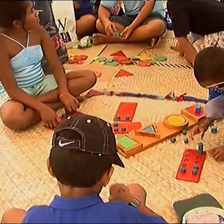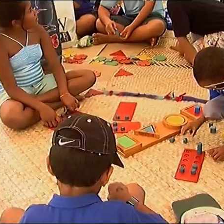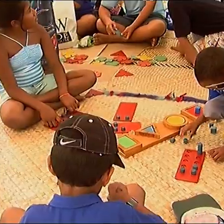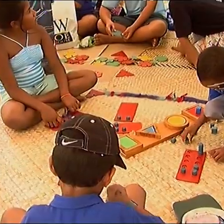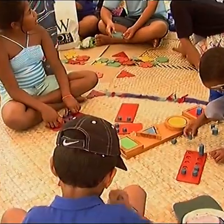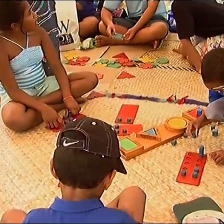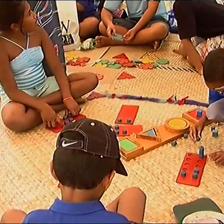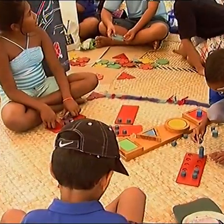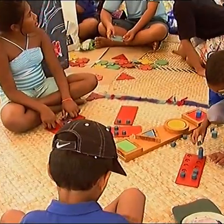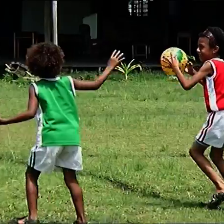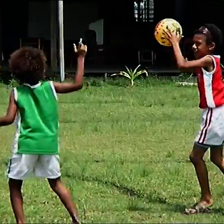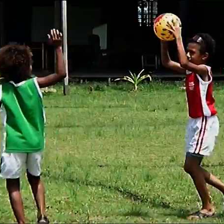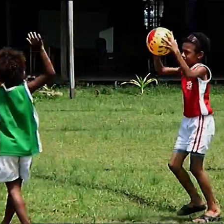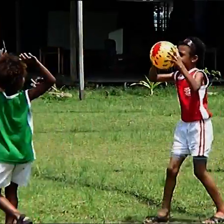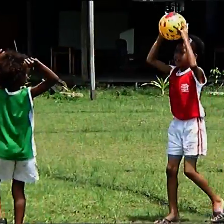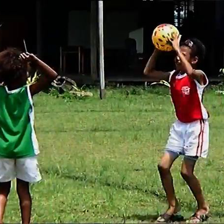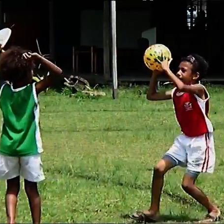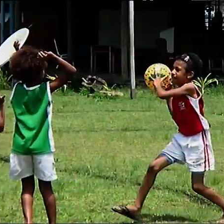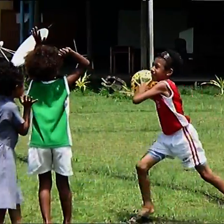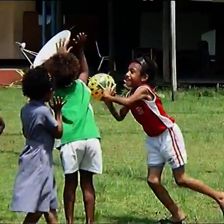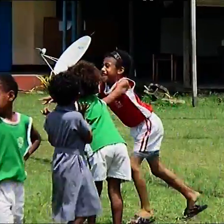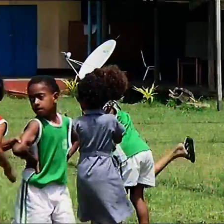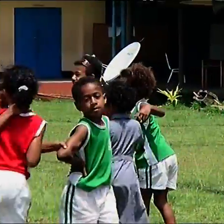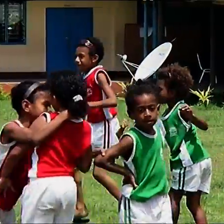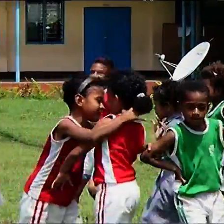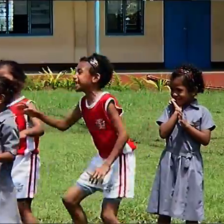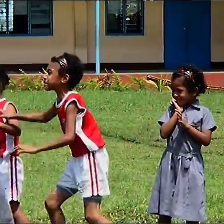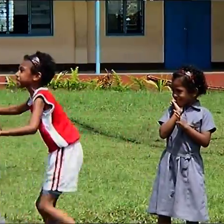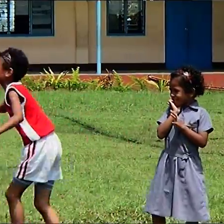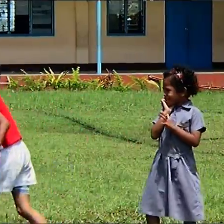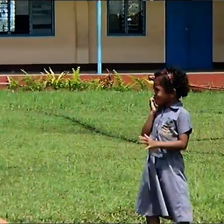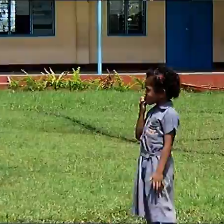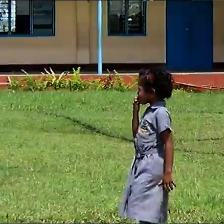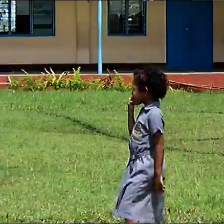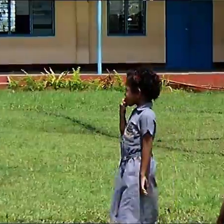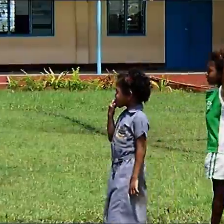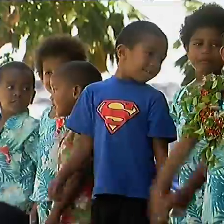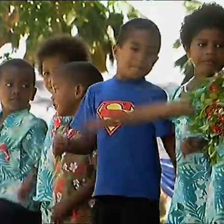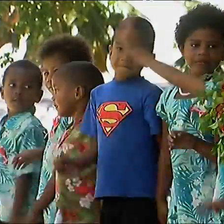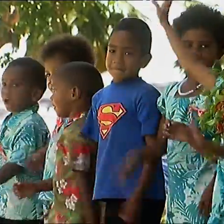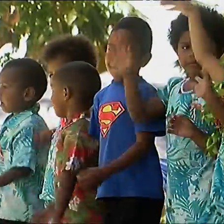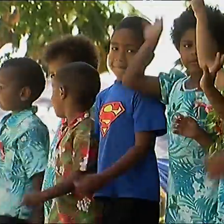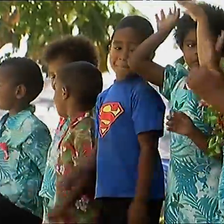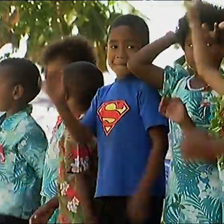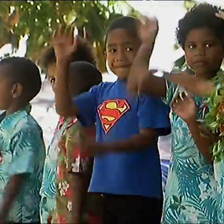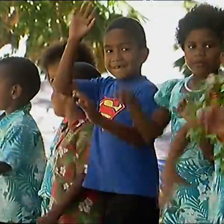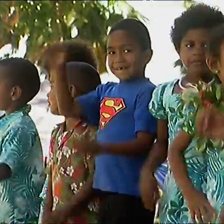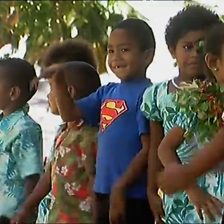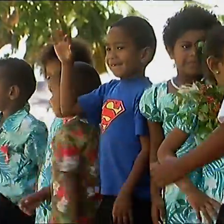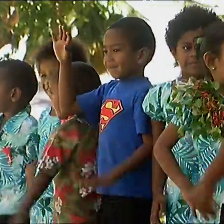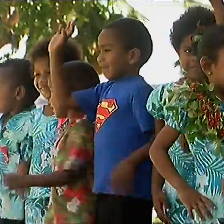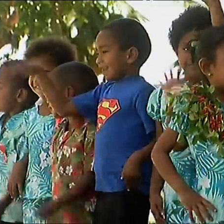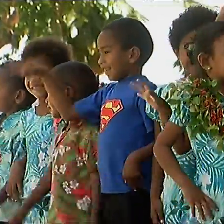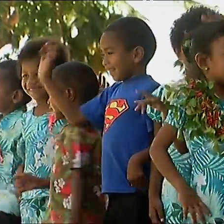linkages between education and peace. SC Fiji is increasing access to early childhood education targeted